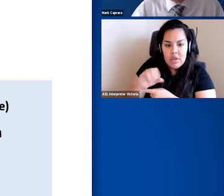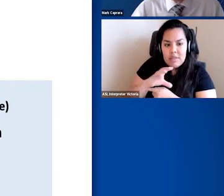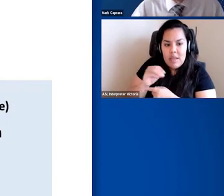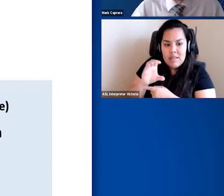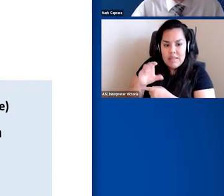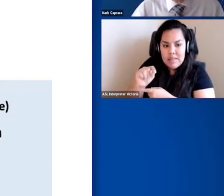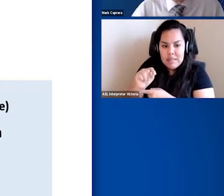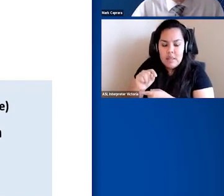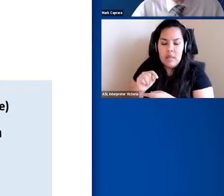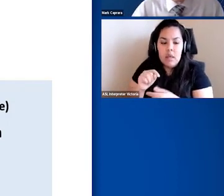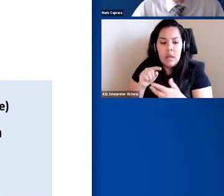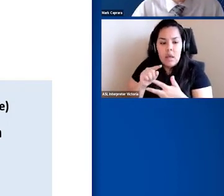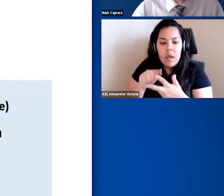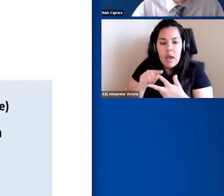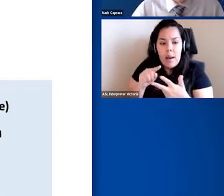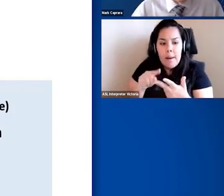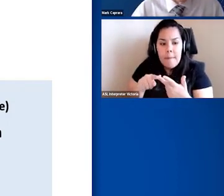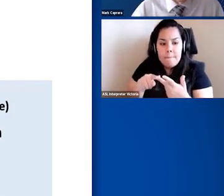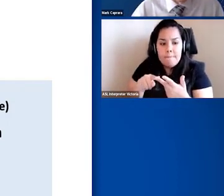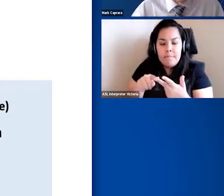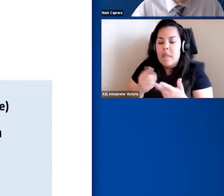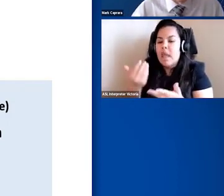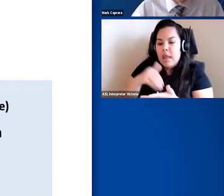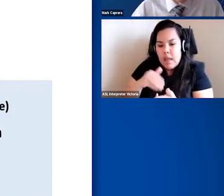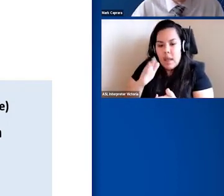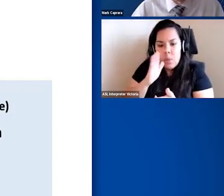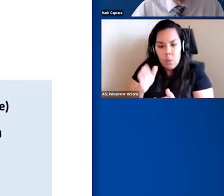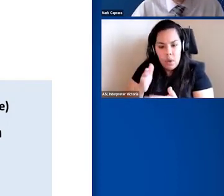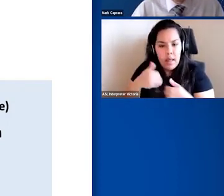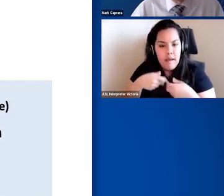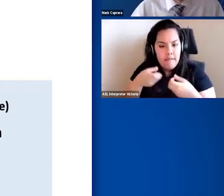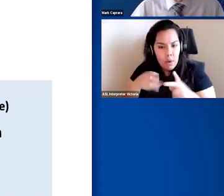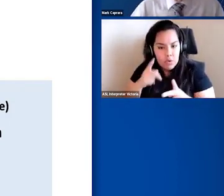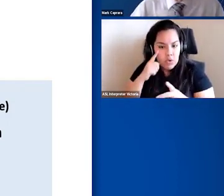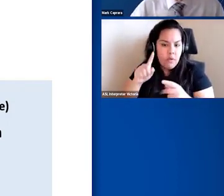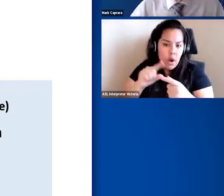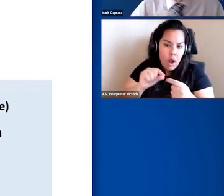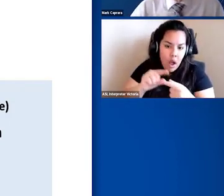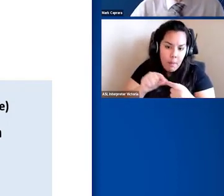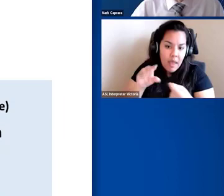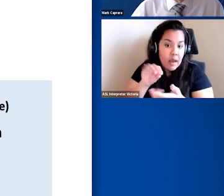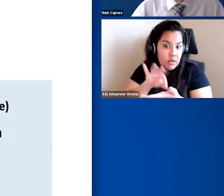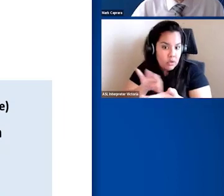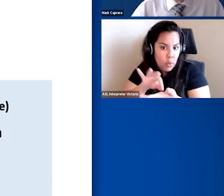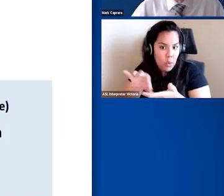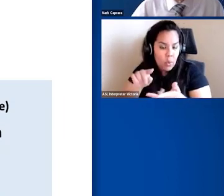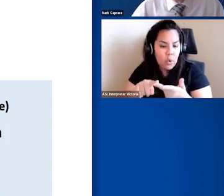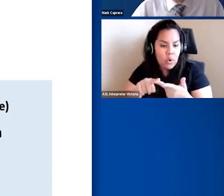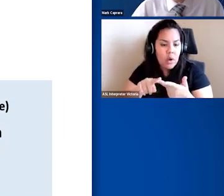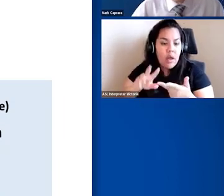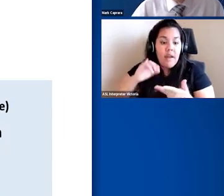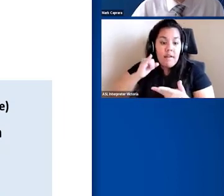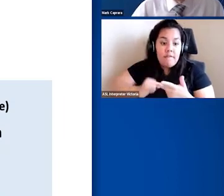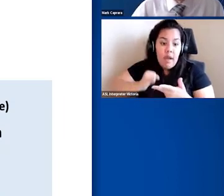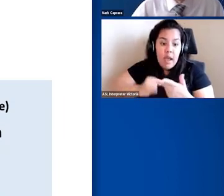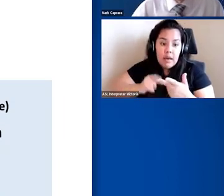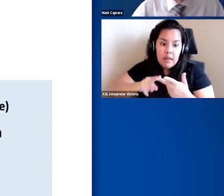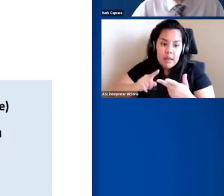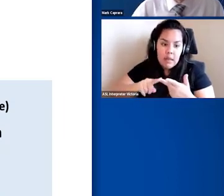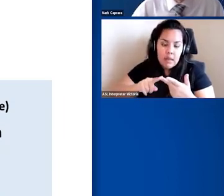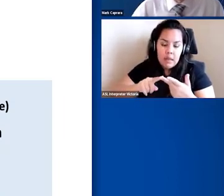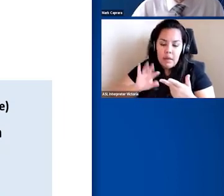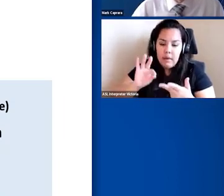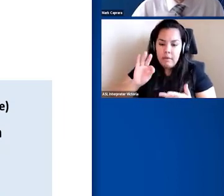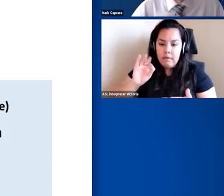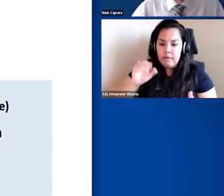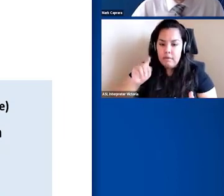will receive factor score and comments from the reviewers. And finally, there's reviewer factor 3, which